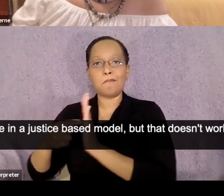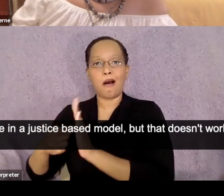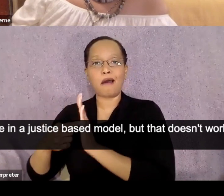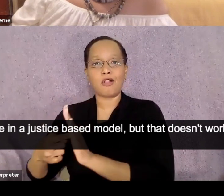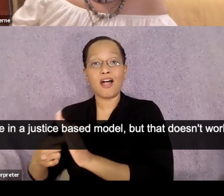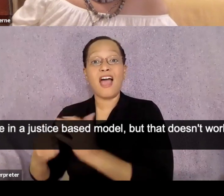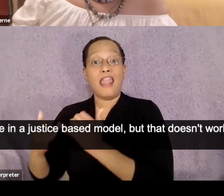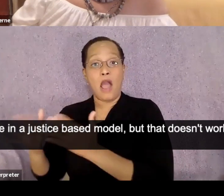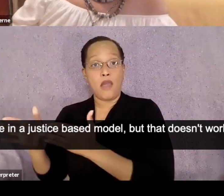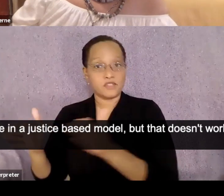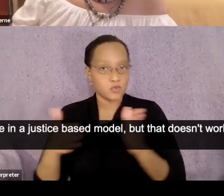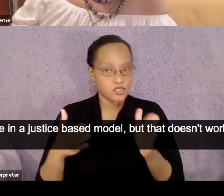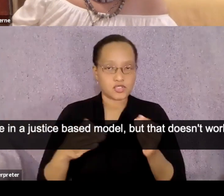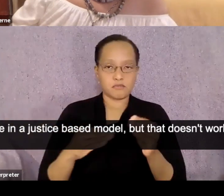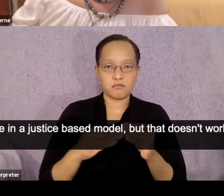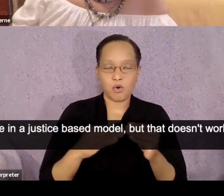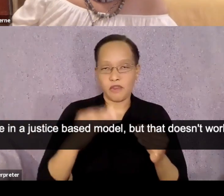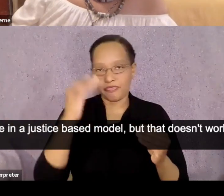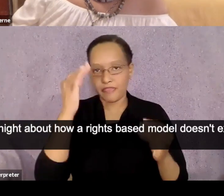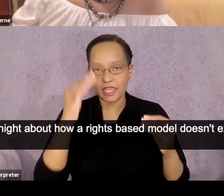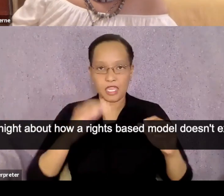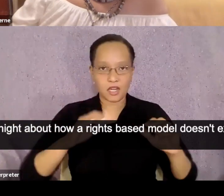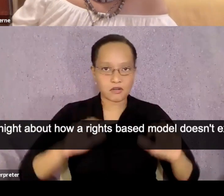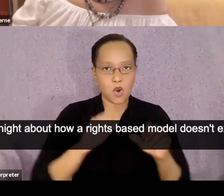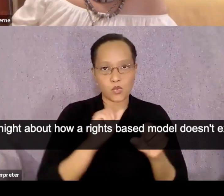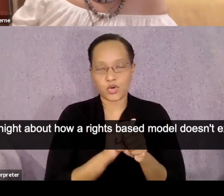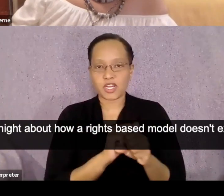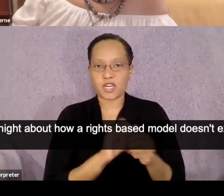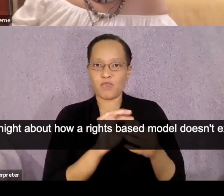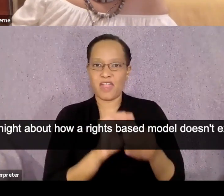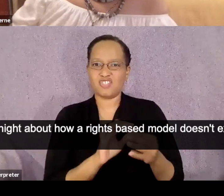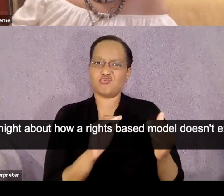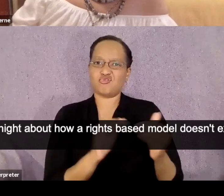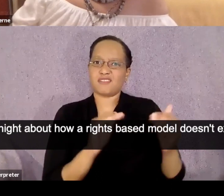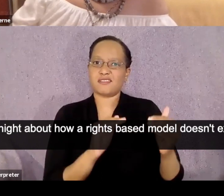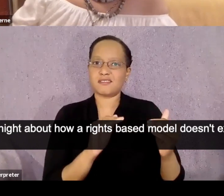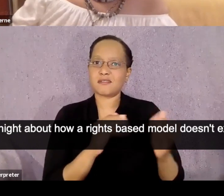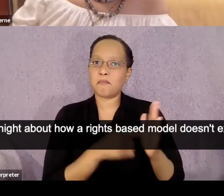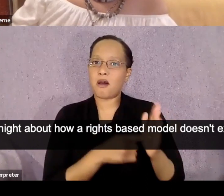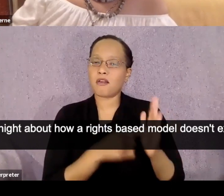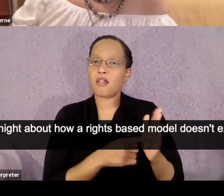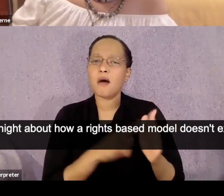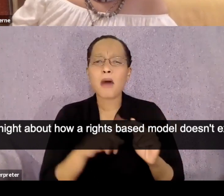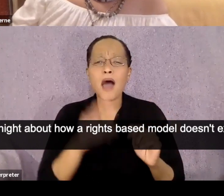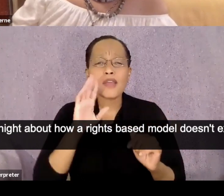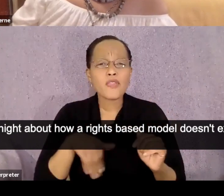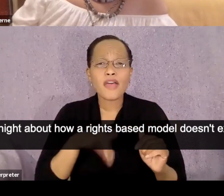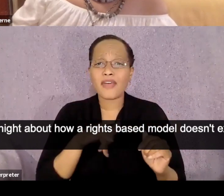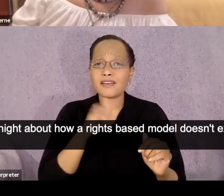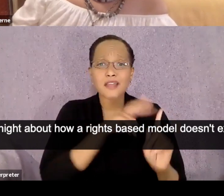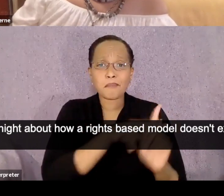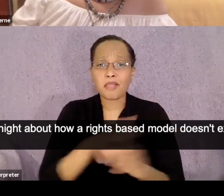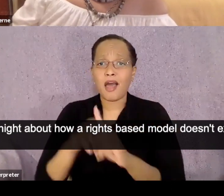in a justice-based model, but that doesn't work everywhere. Like the three of us had this conversation last night about how a rights-based model